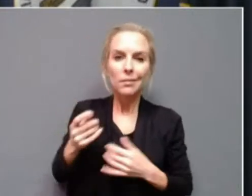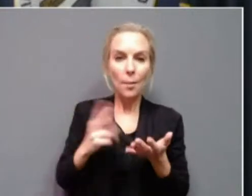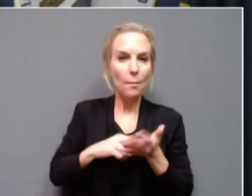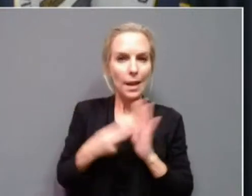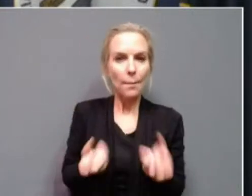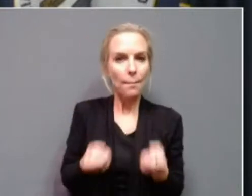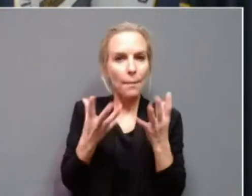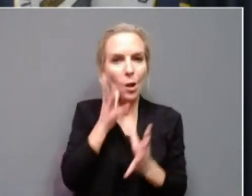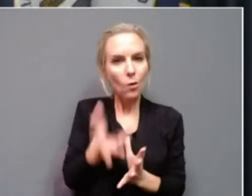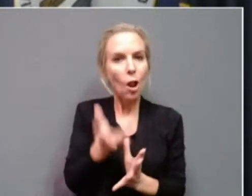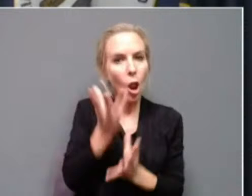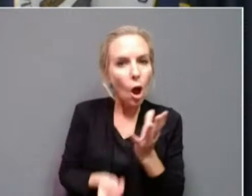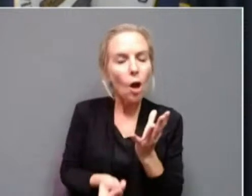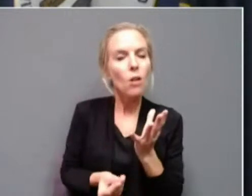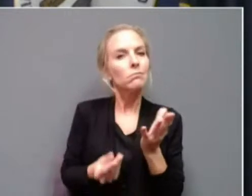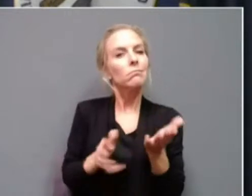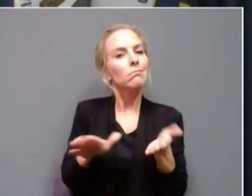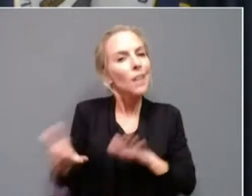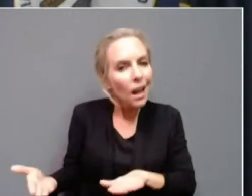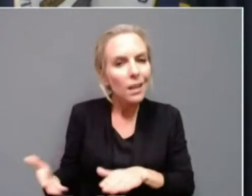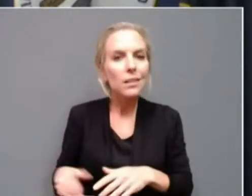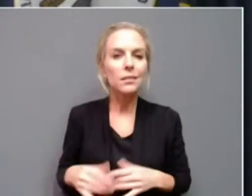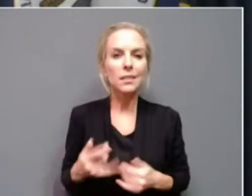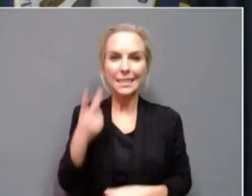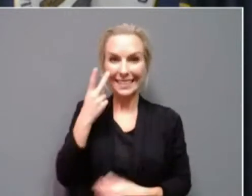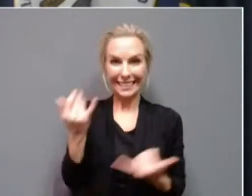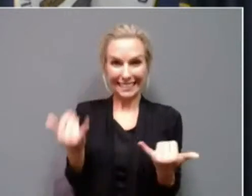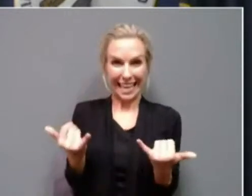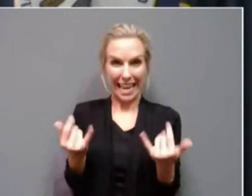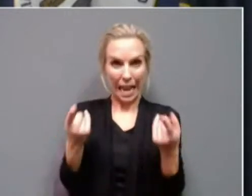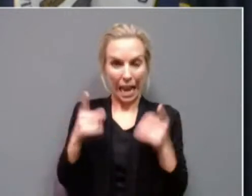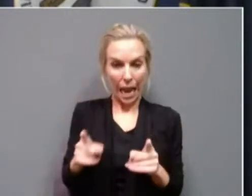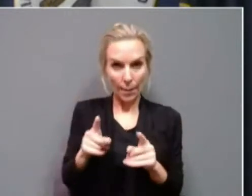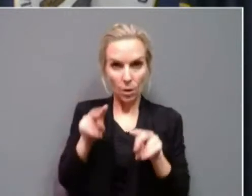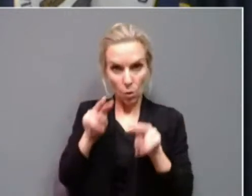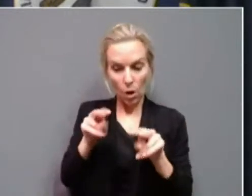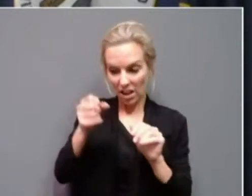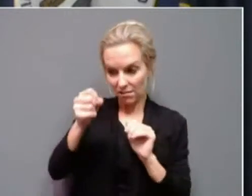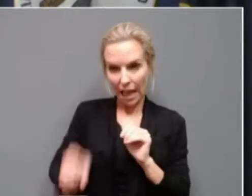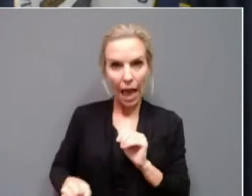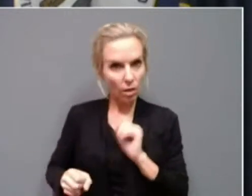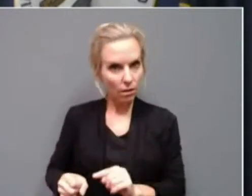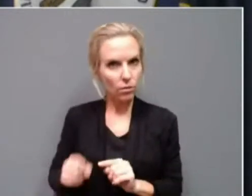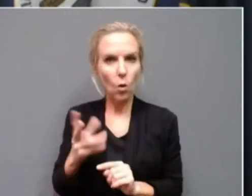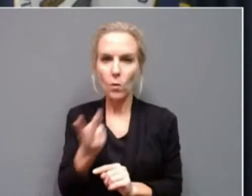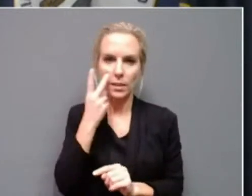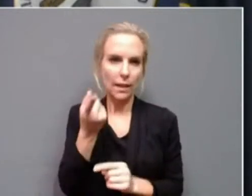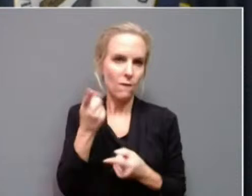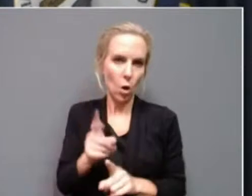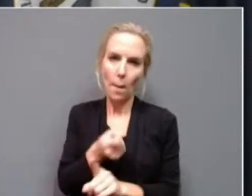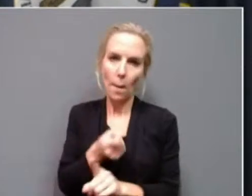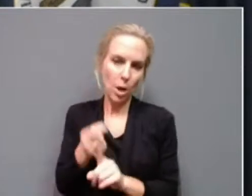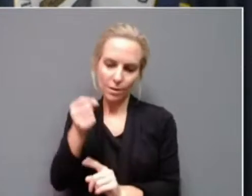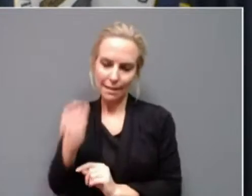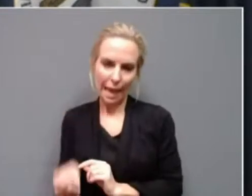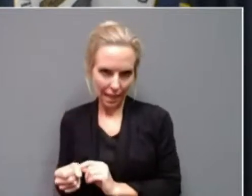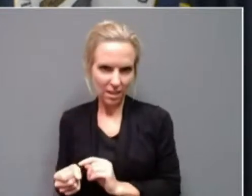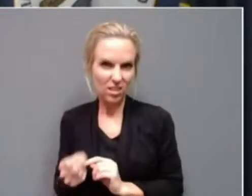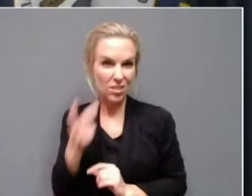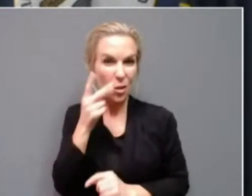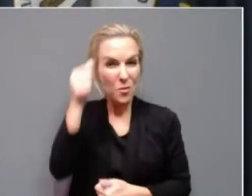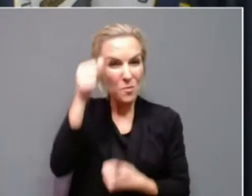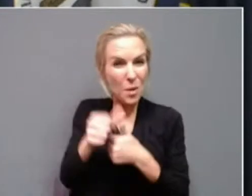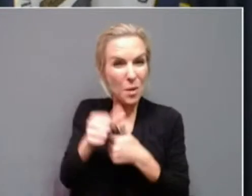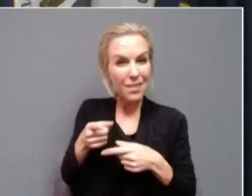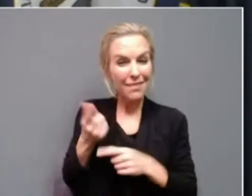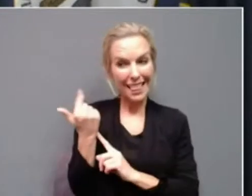we are seeing just to the south, which we always see first, we saw it last summer, we've seen